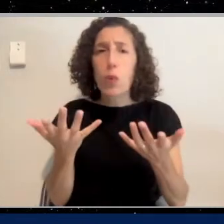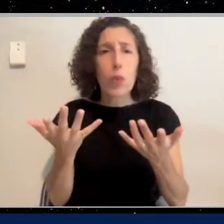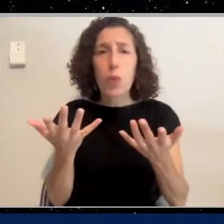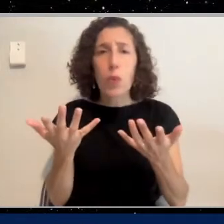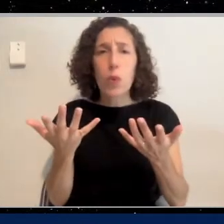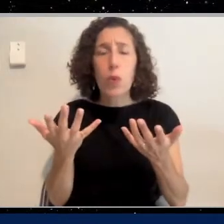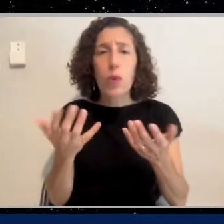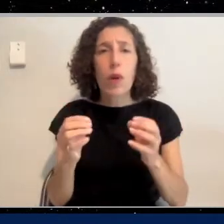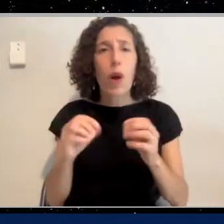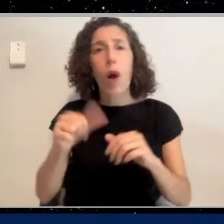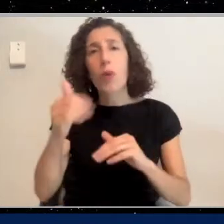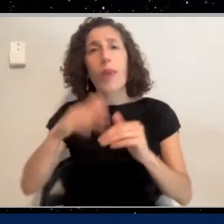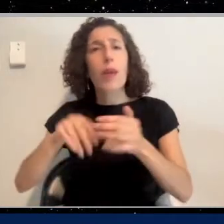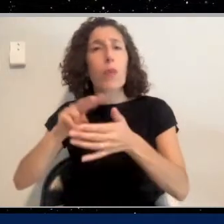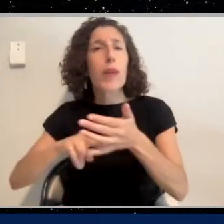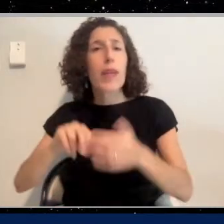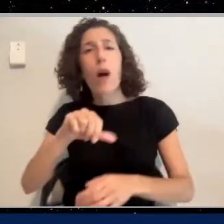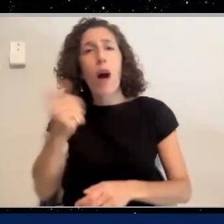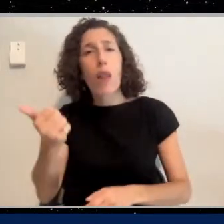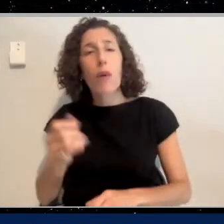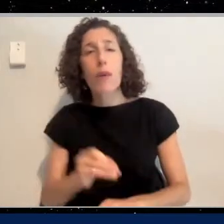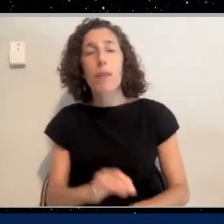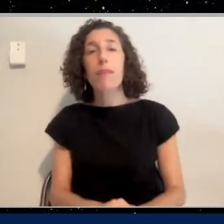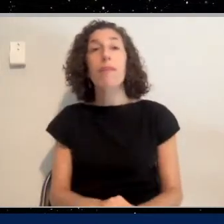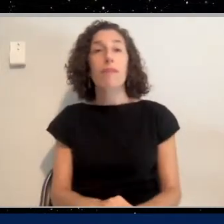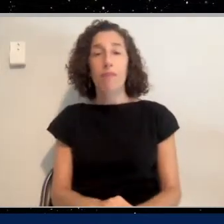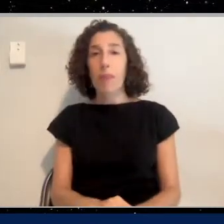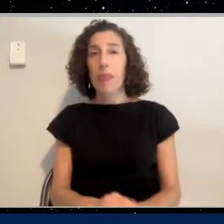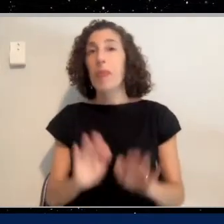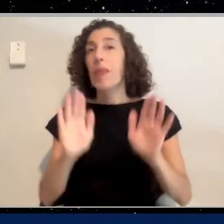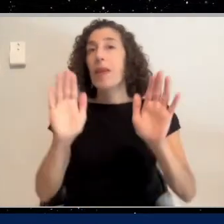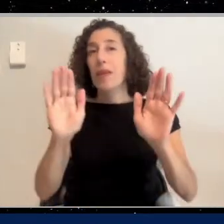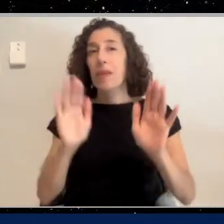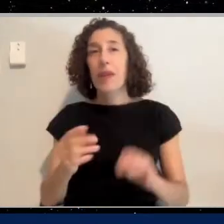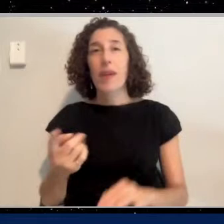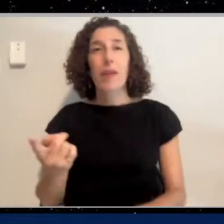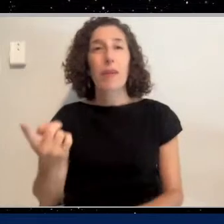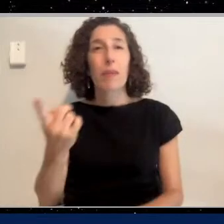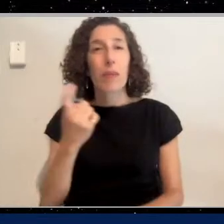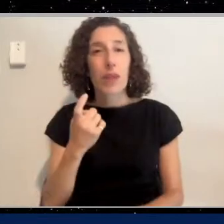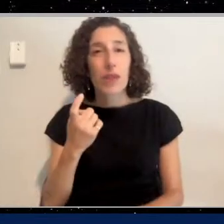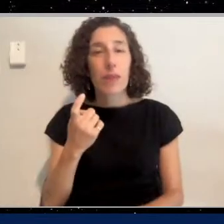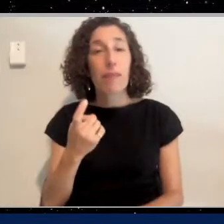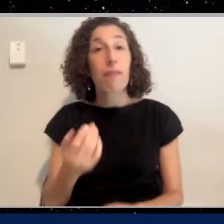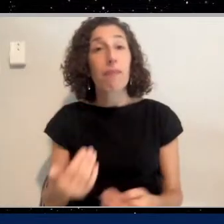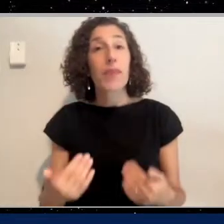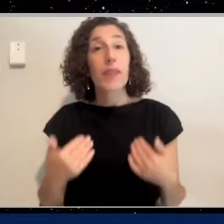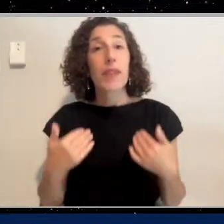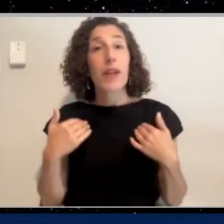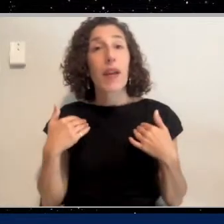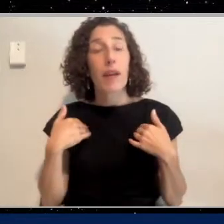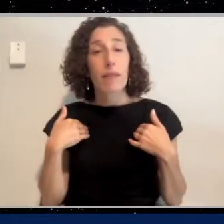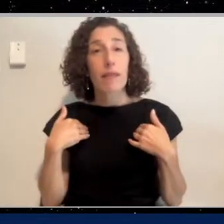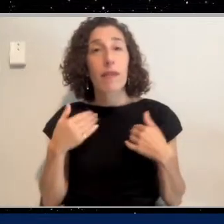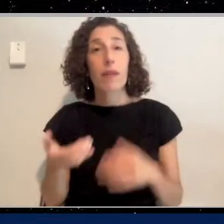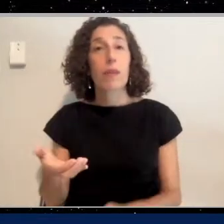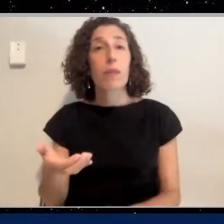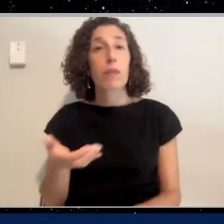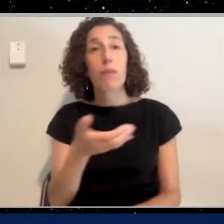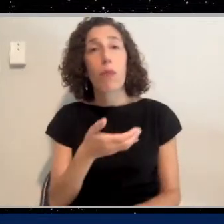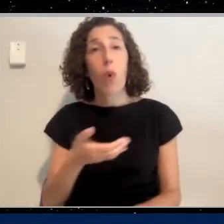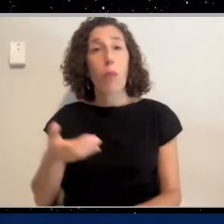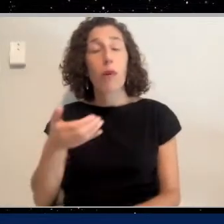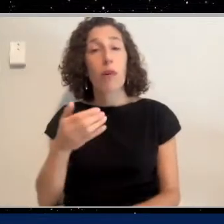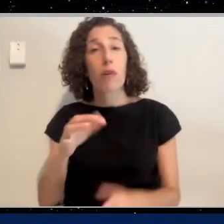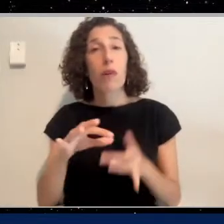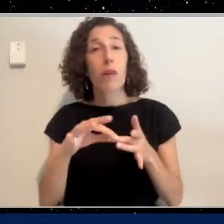a great question. So one thing that we have is our mobile guide. Our mobile guide is something that you can interact with throughout the